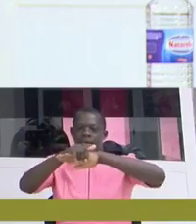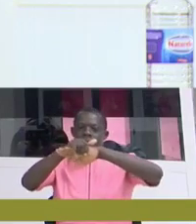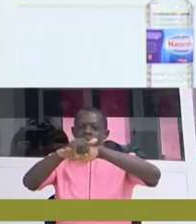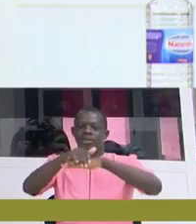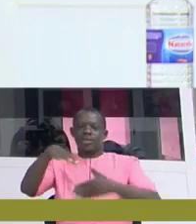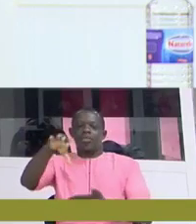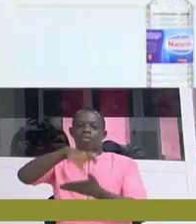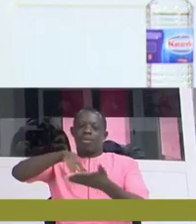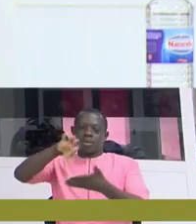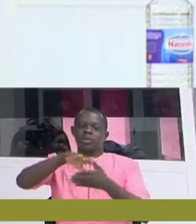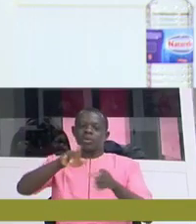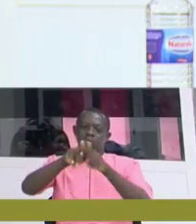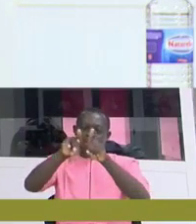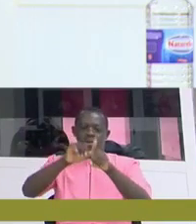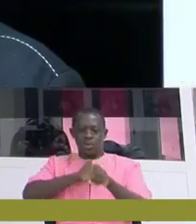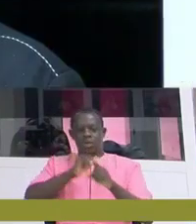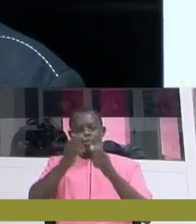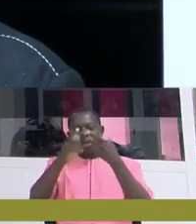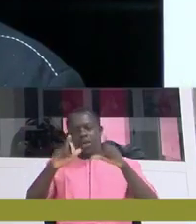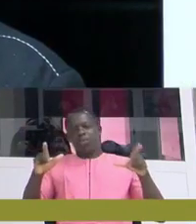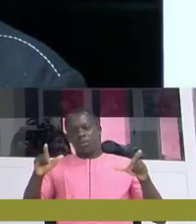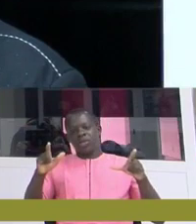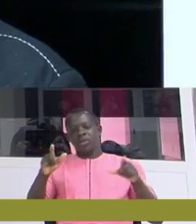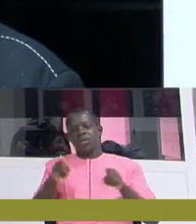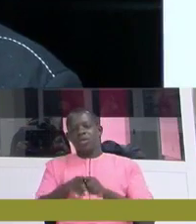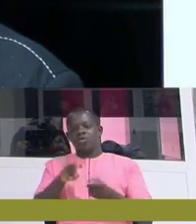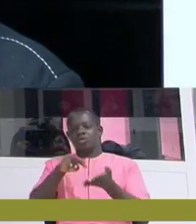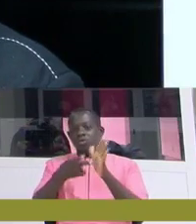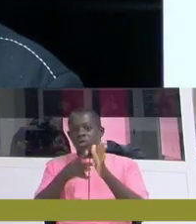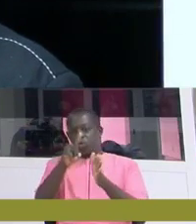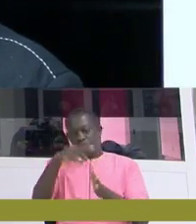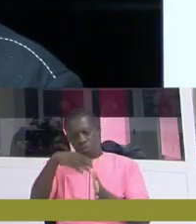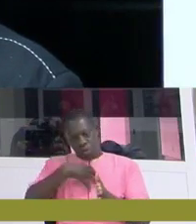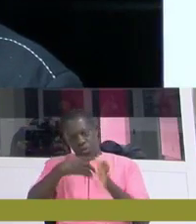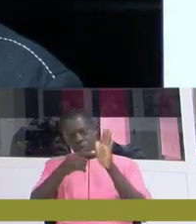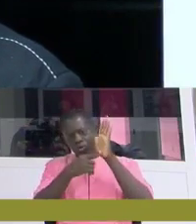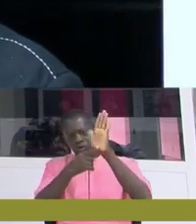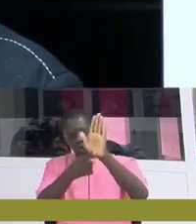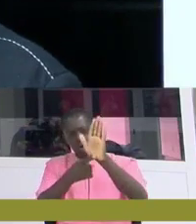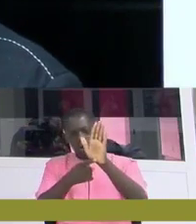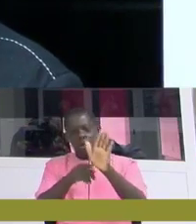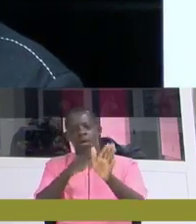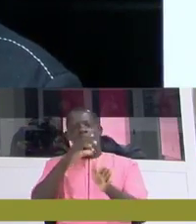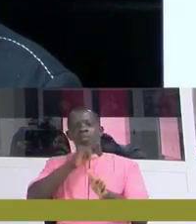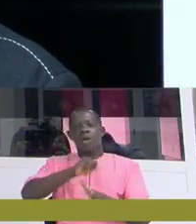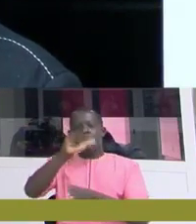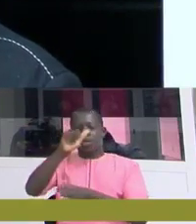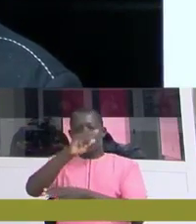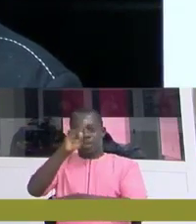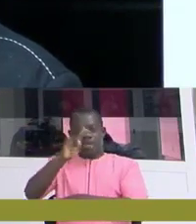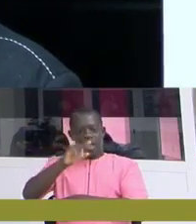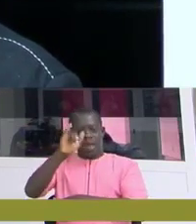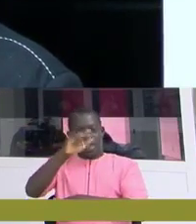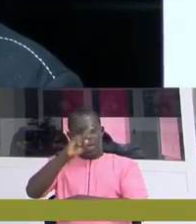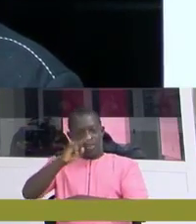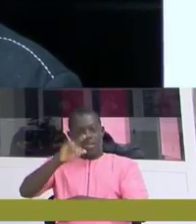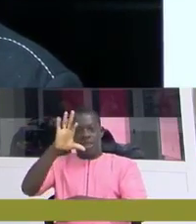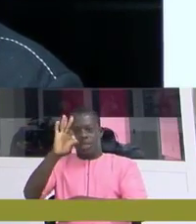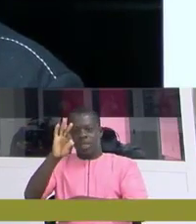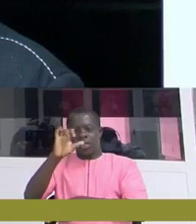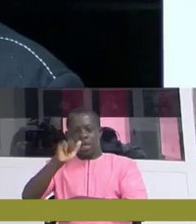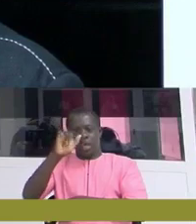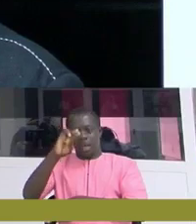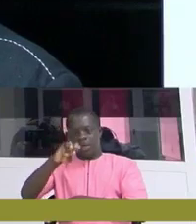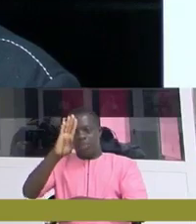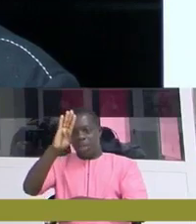leje. Will put English into his. So were you implying that Assis Tamba was Senegalese ex of Casamance extraction? Yes. Yes. When